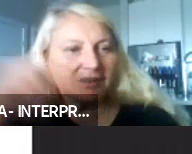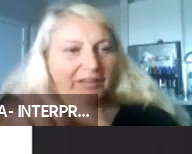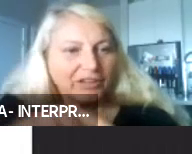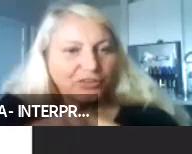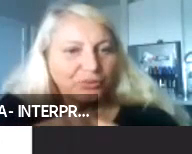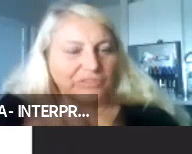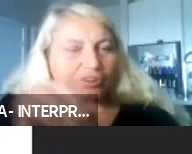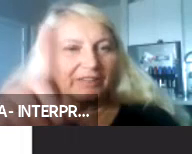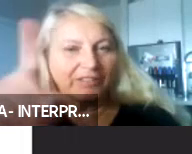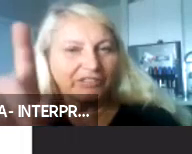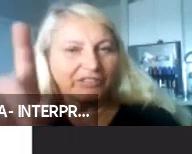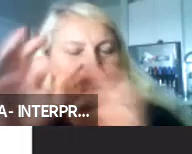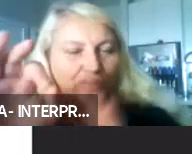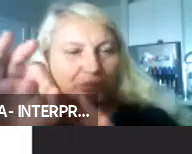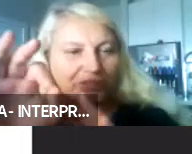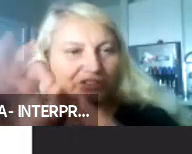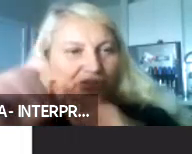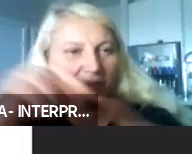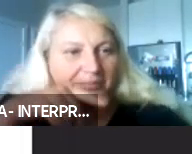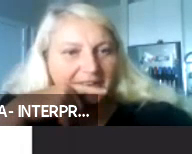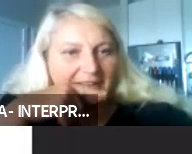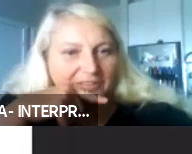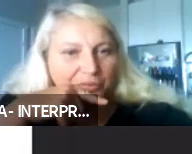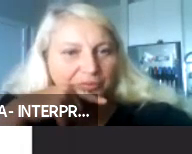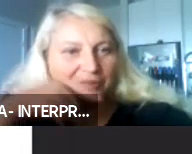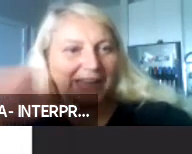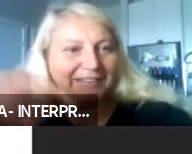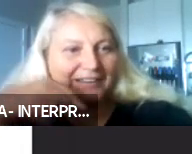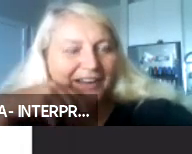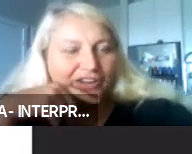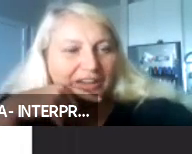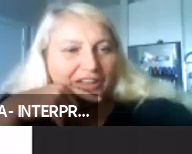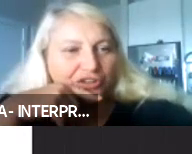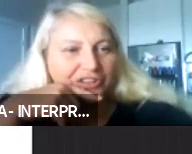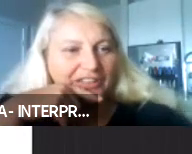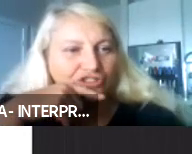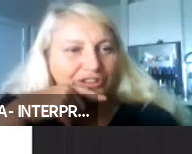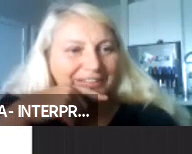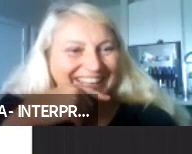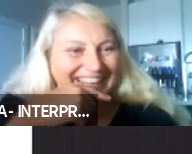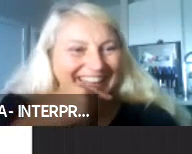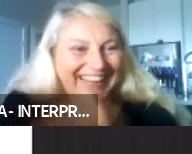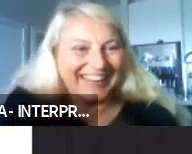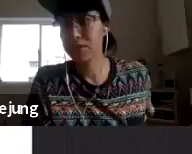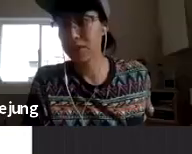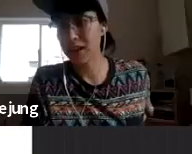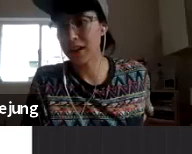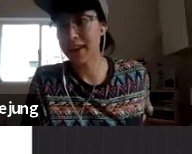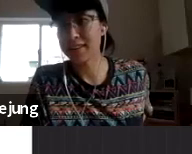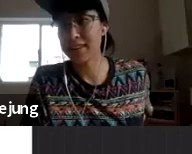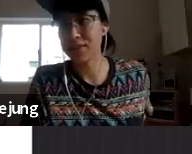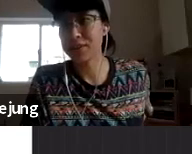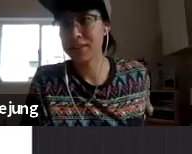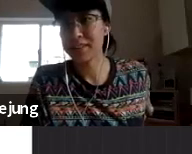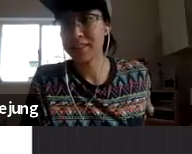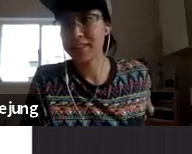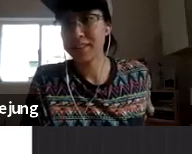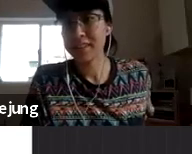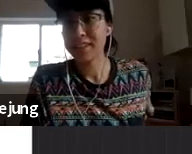Brooke, can you, just the interpreter's interrupting because Landon and I are trying to get your attention. Oh, sorry, I can't see